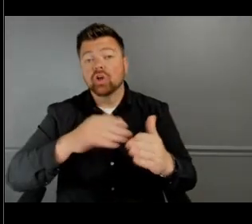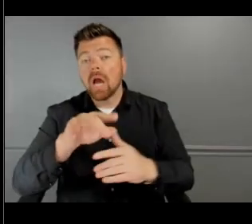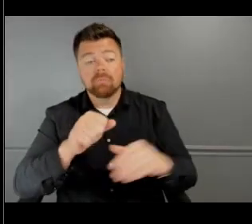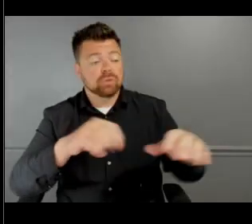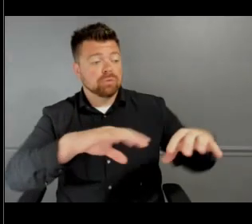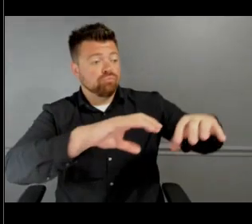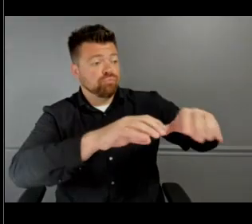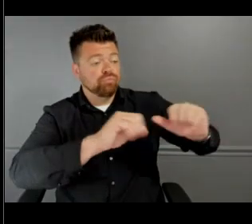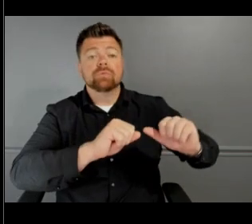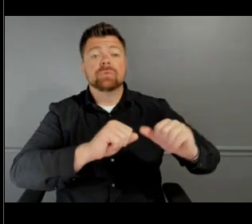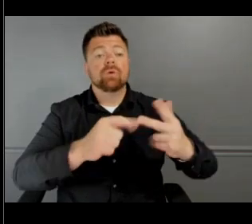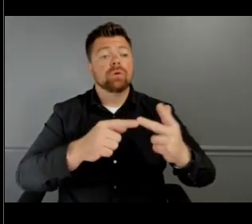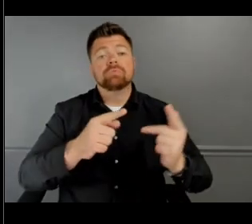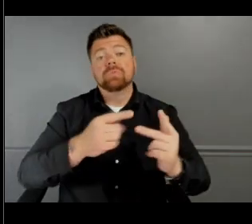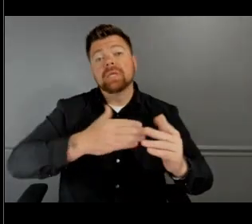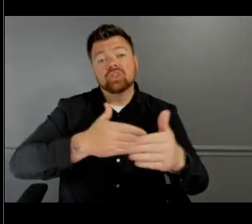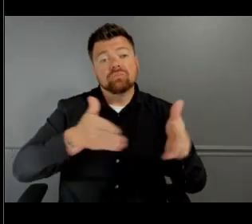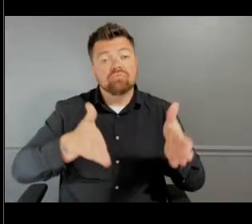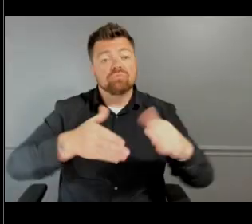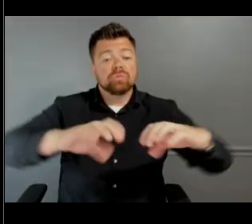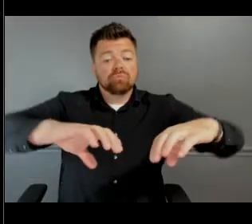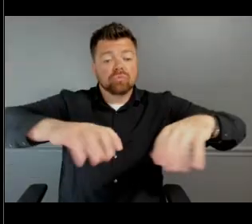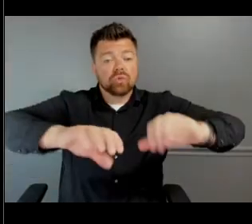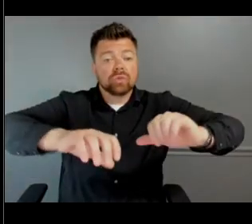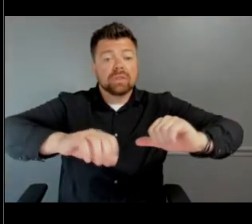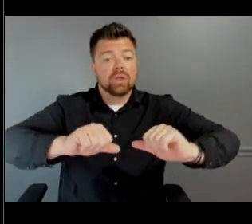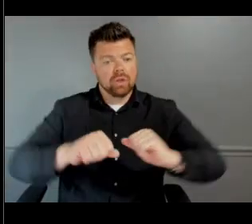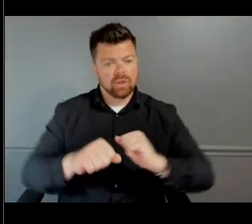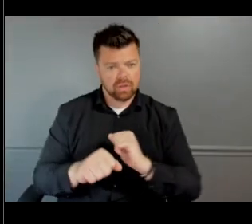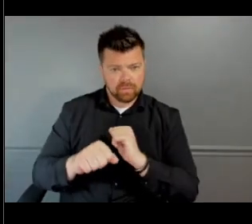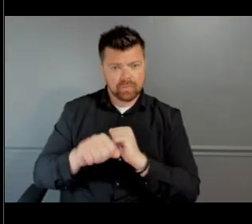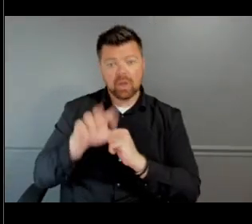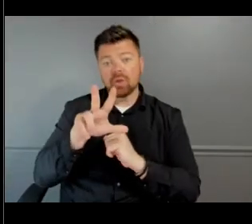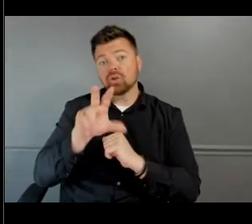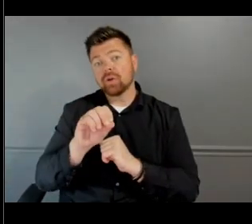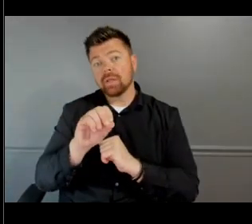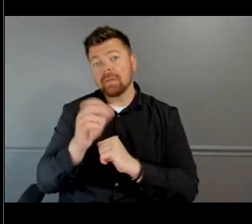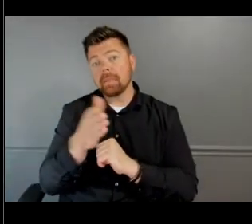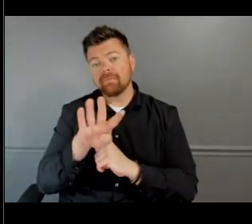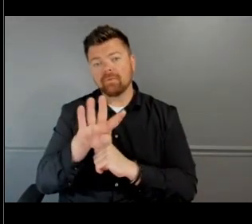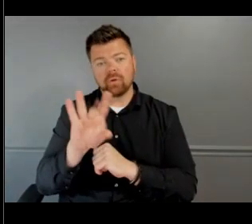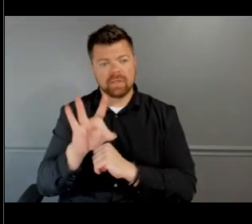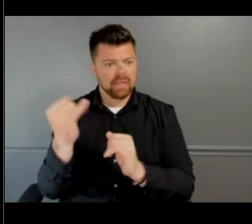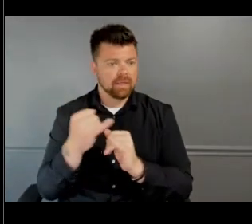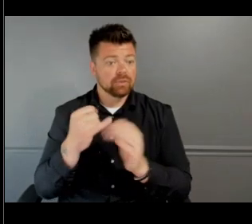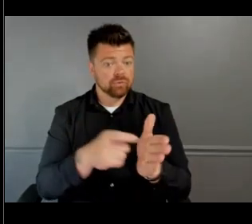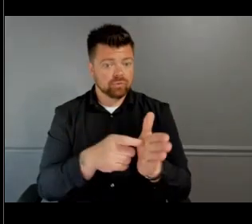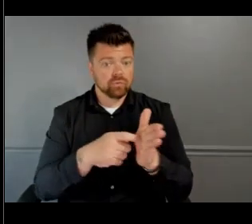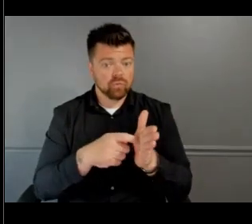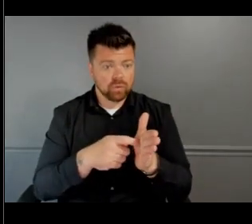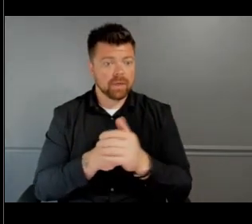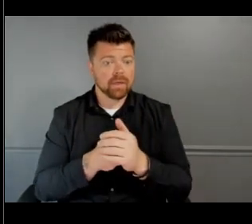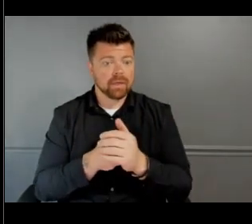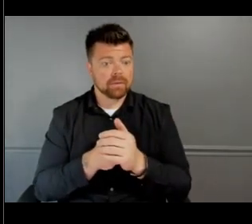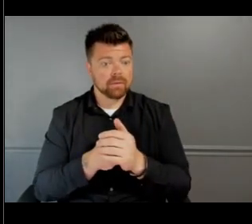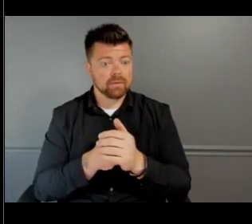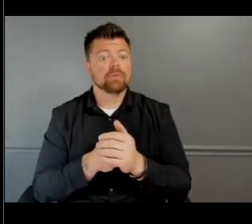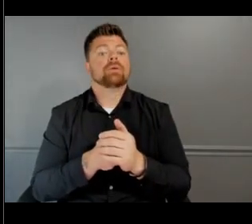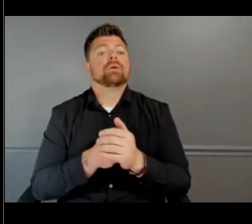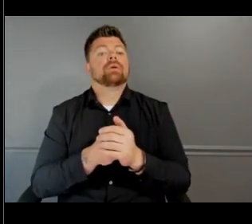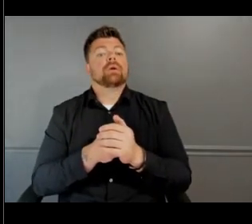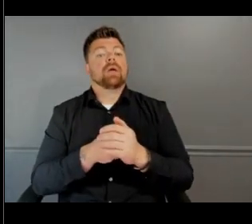by 48-inch clear floor space is required parallel to and centered on